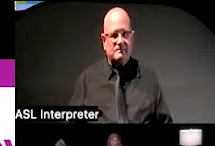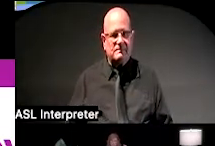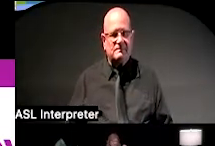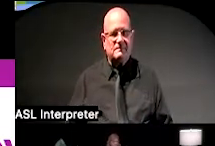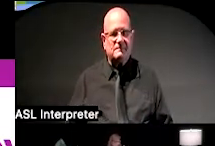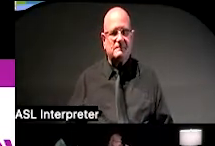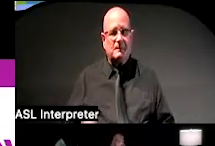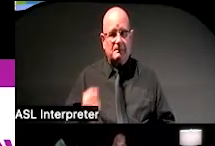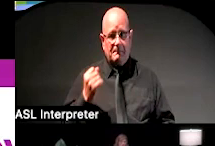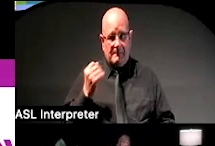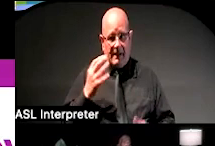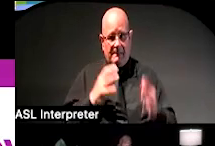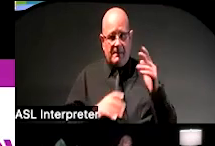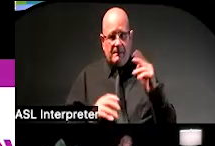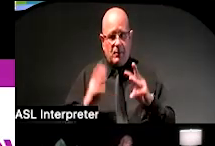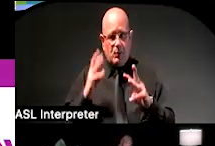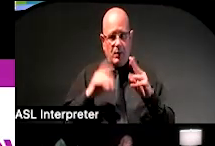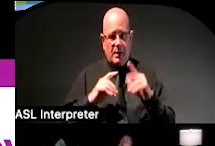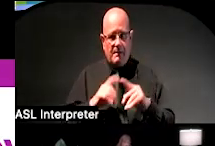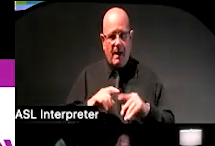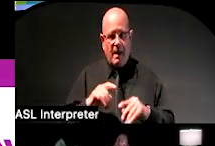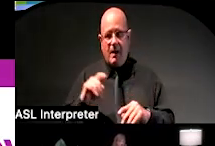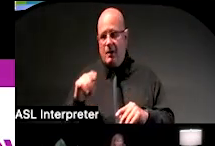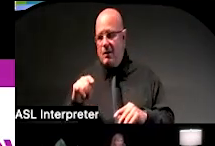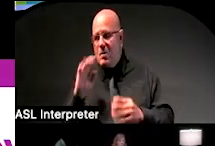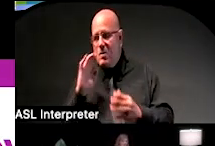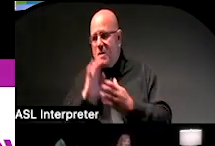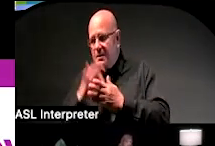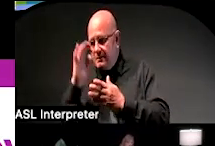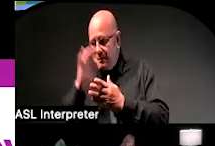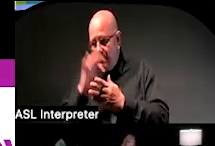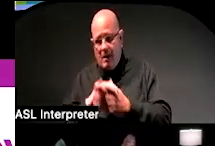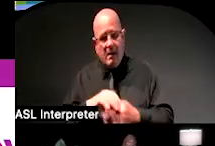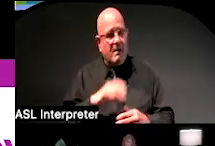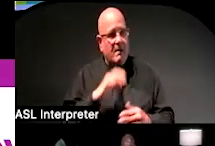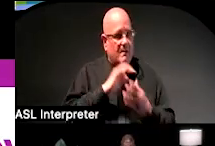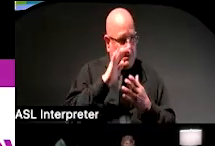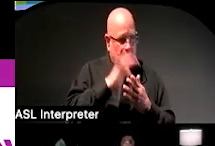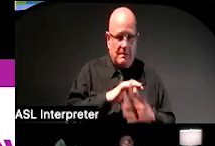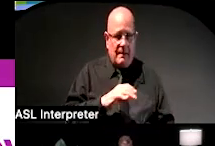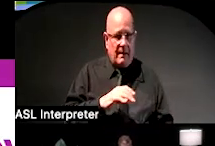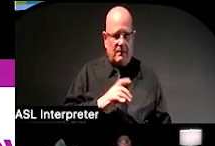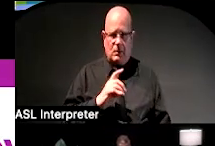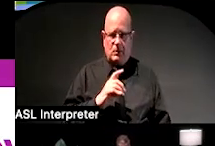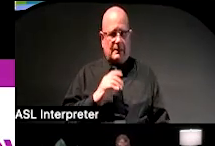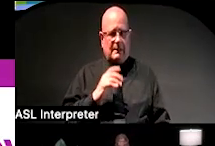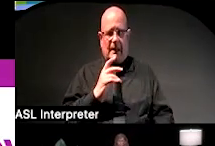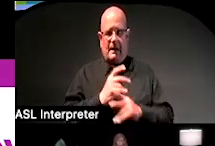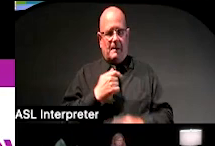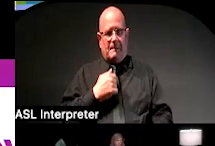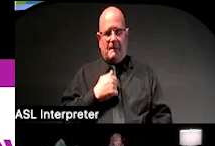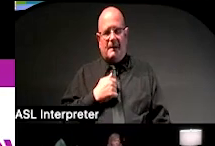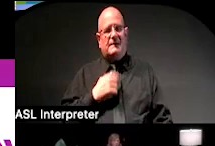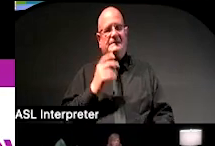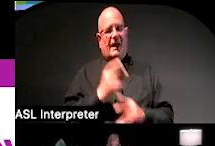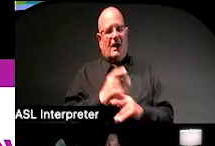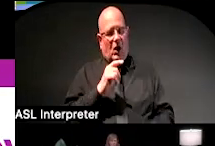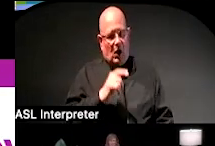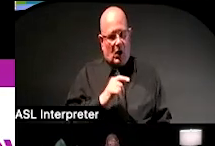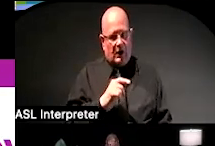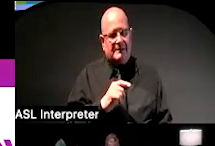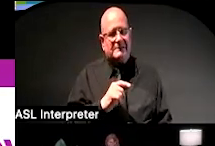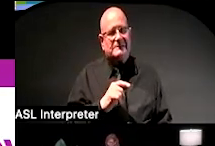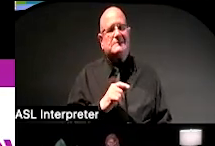Many people are worried about the other spouse. I'm not going to do for myself because I have to take care. We find